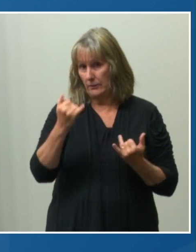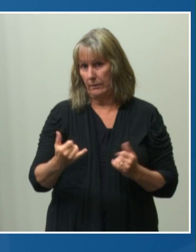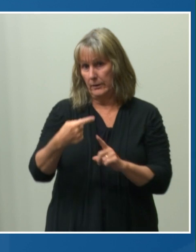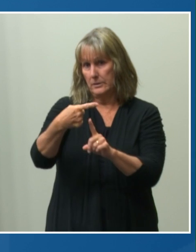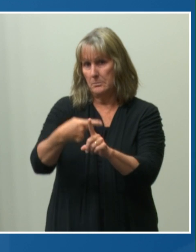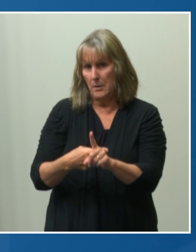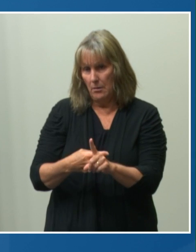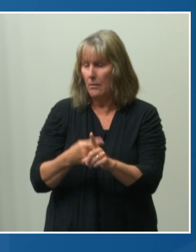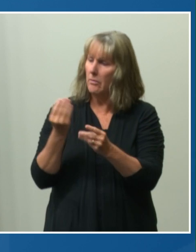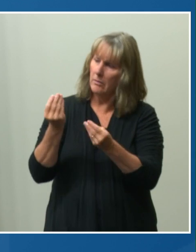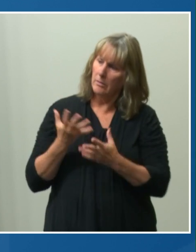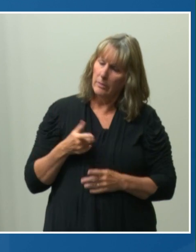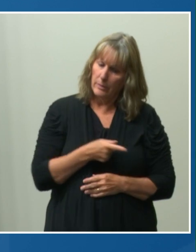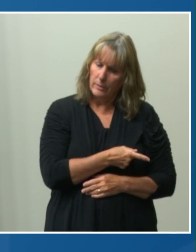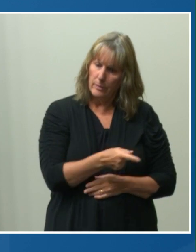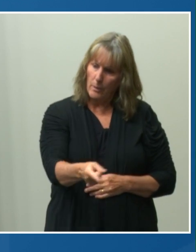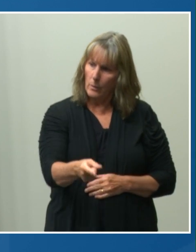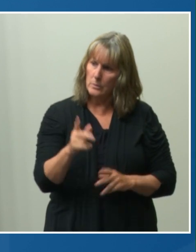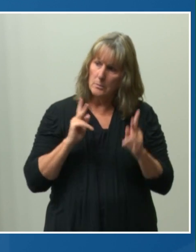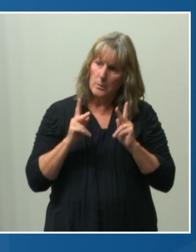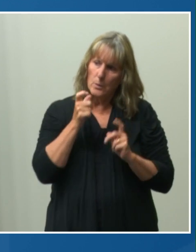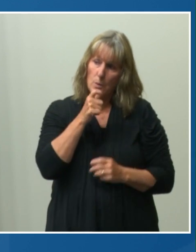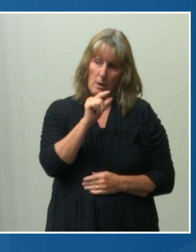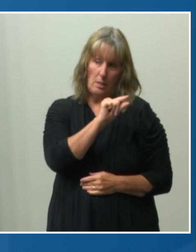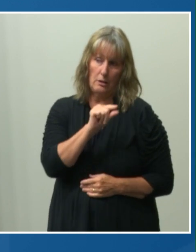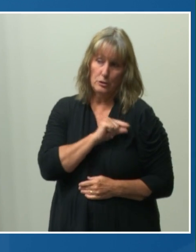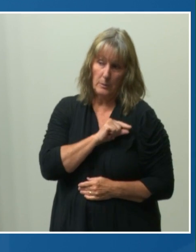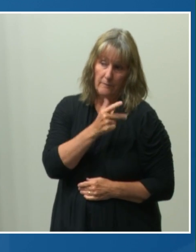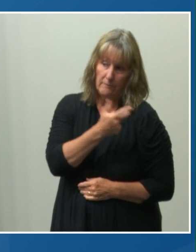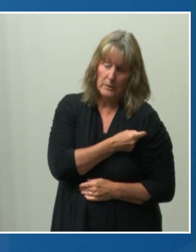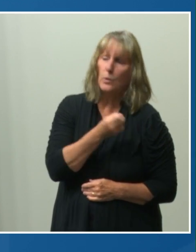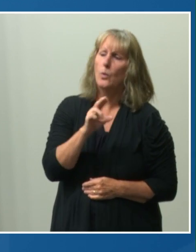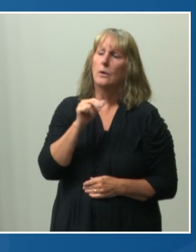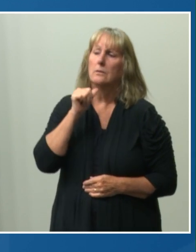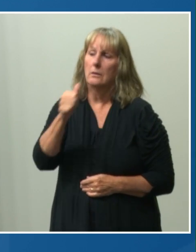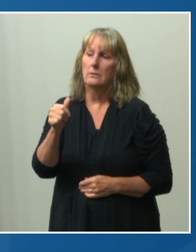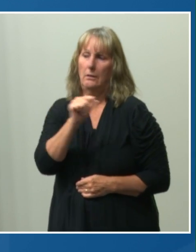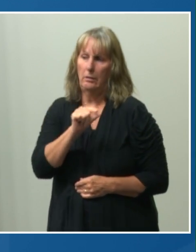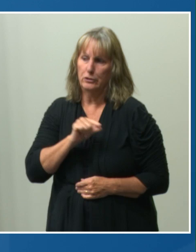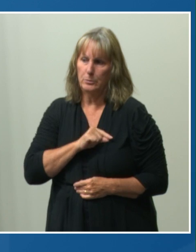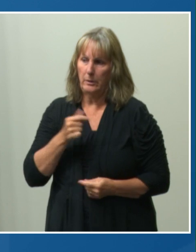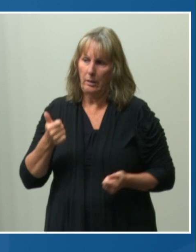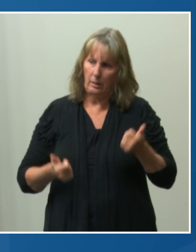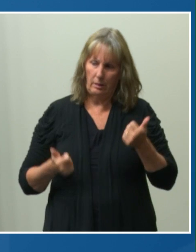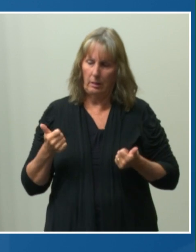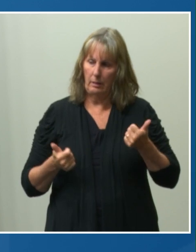month. Can you kind of tell me if those cases were people who were eligible for the vaccine or not eligible for the vaccine?